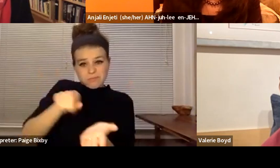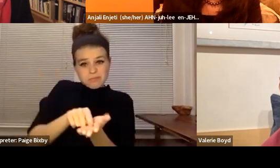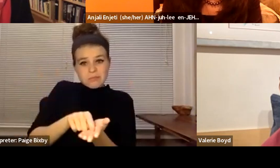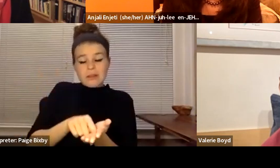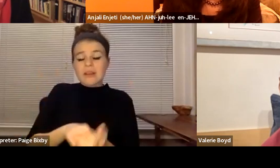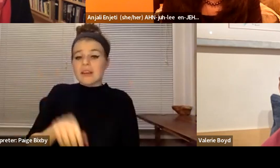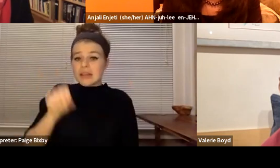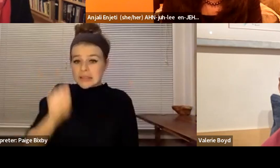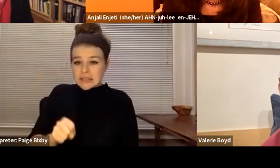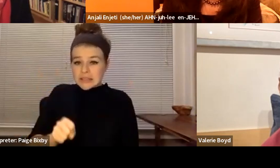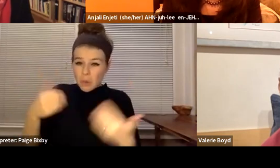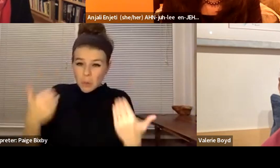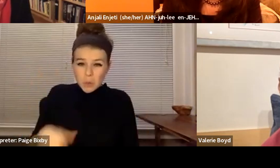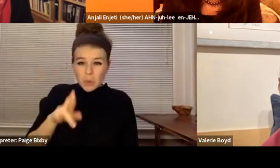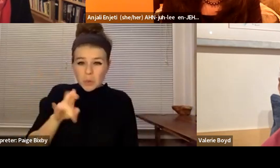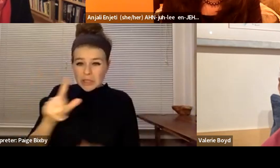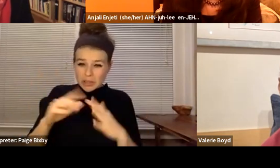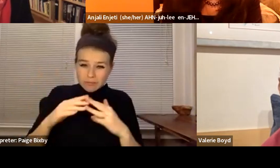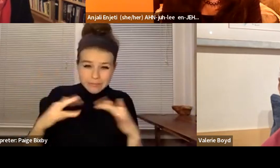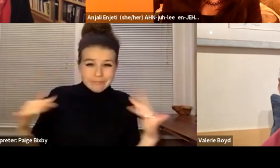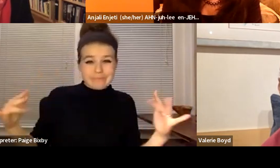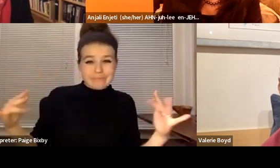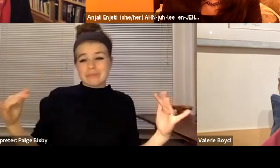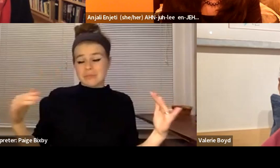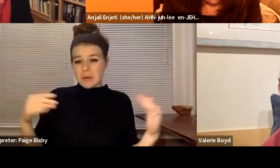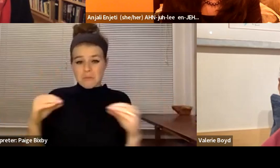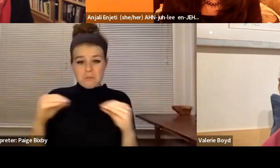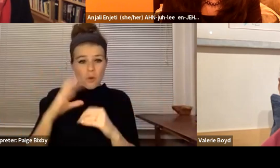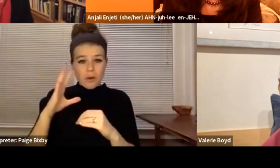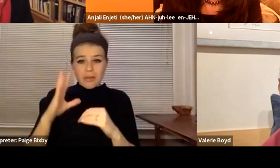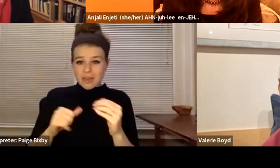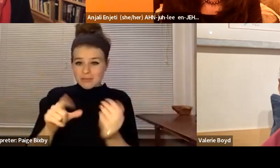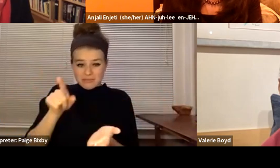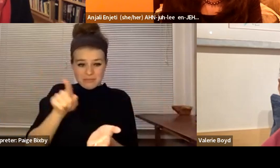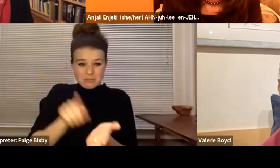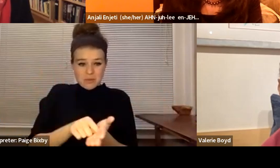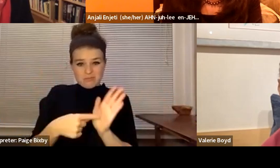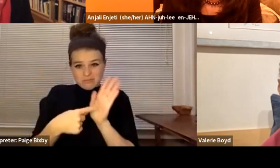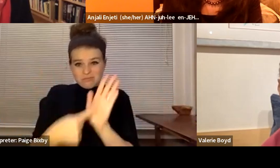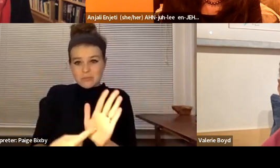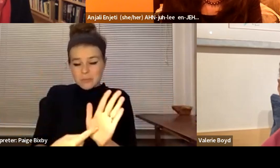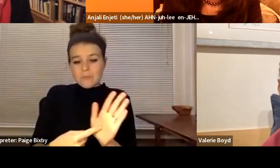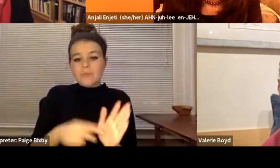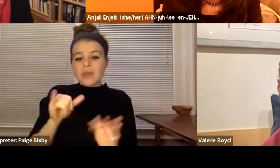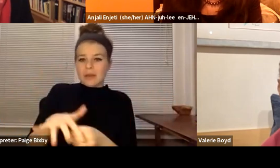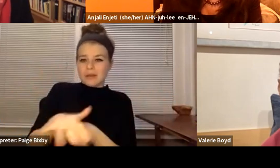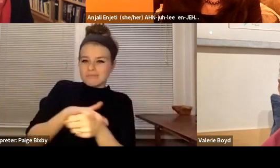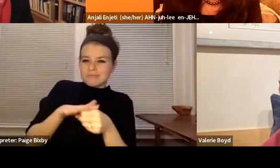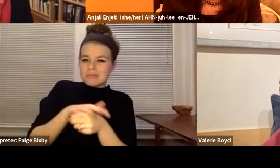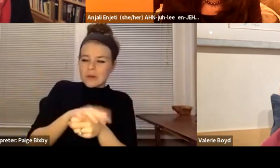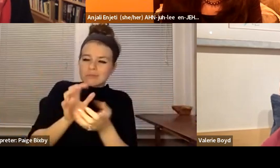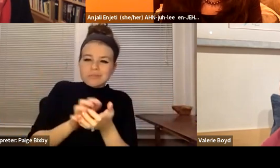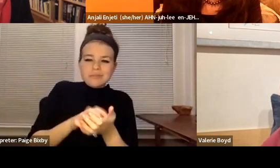and ethnically diverse than the publishing industry has ever perceived it. It is a region rich in history,